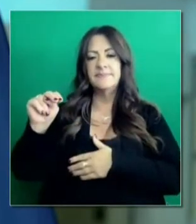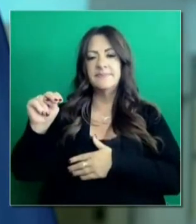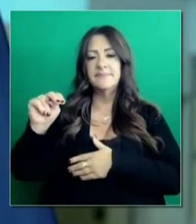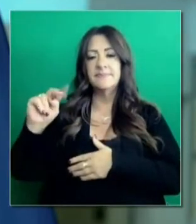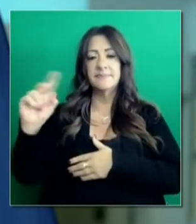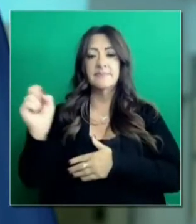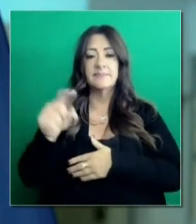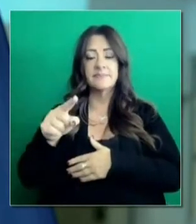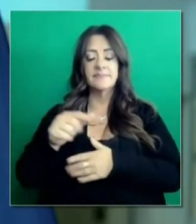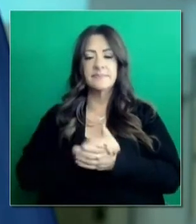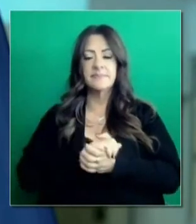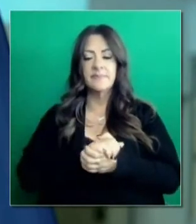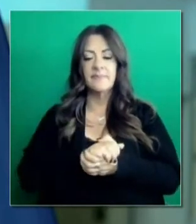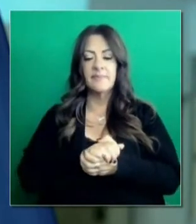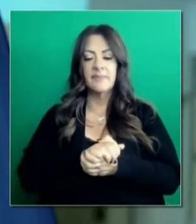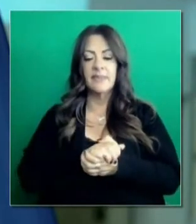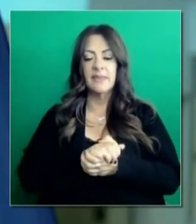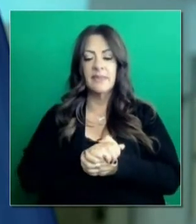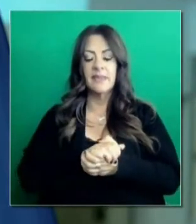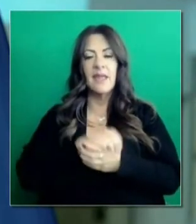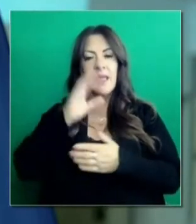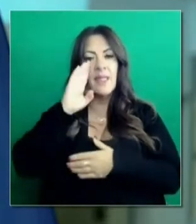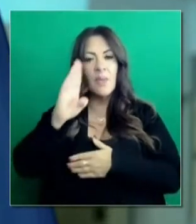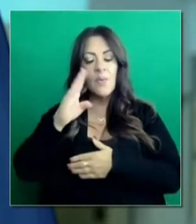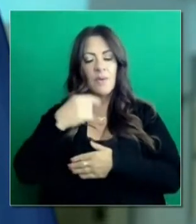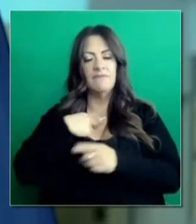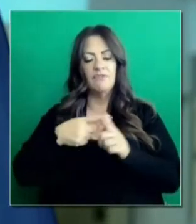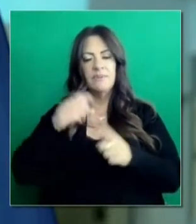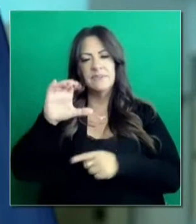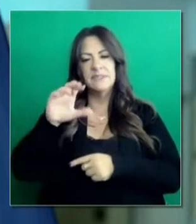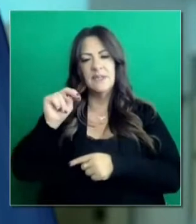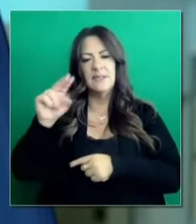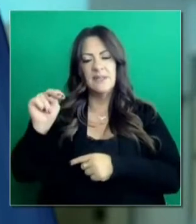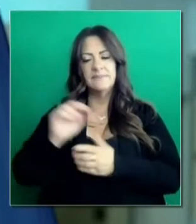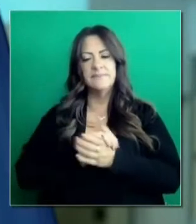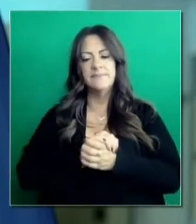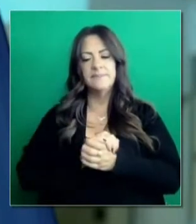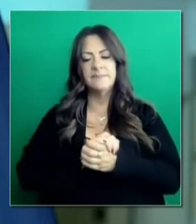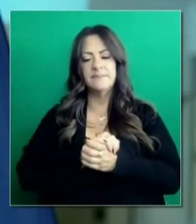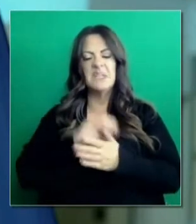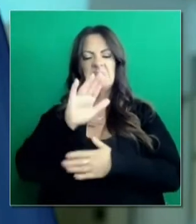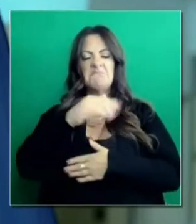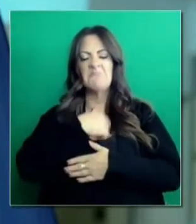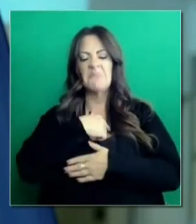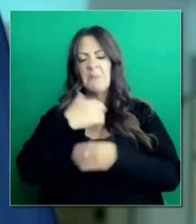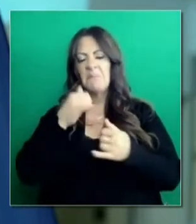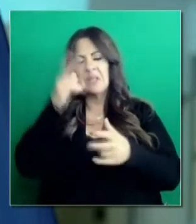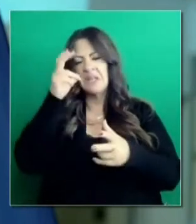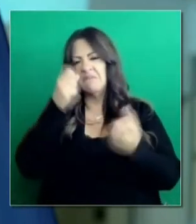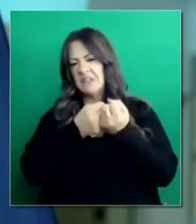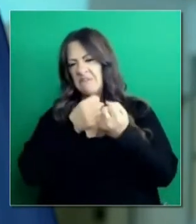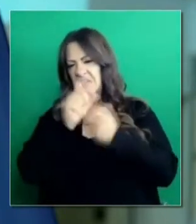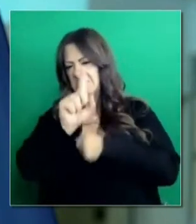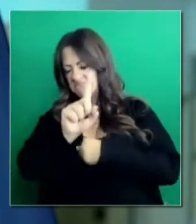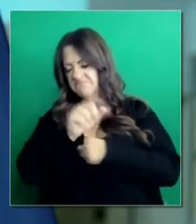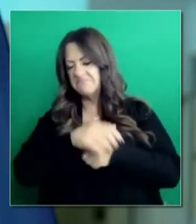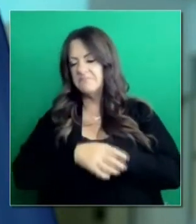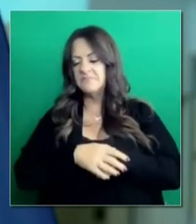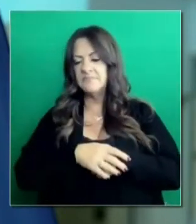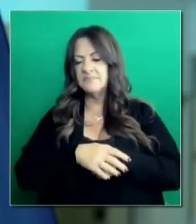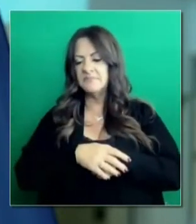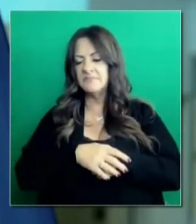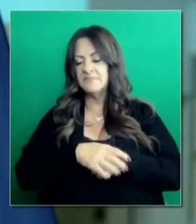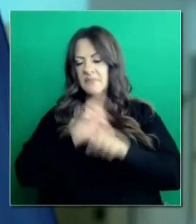Hi, Governor. It's Stephanie Elam from CNN to ask this basically a devil's advocate question here. And that's the fact that there's been